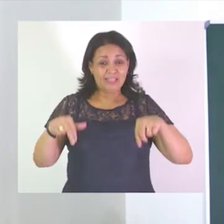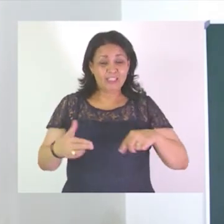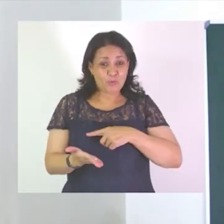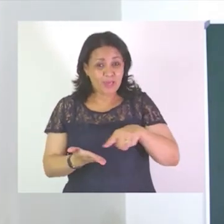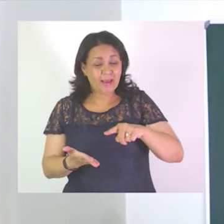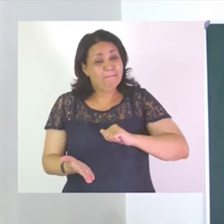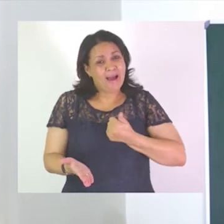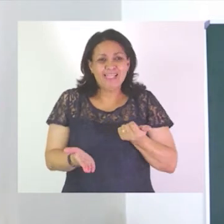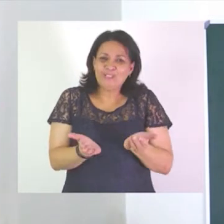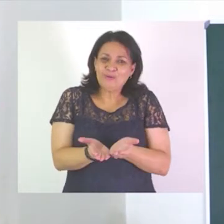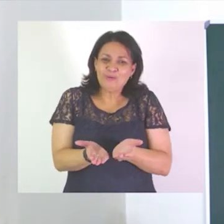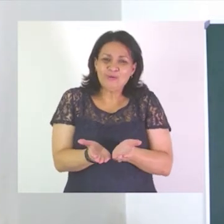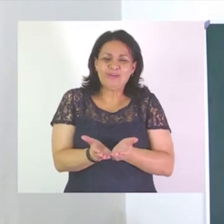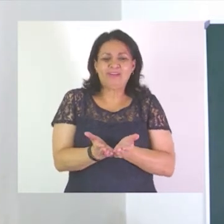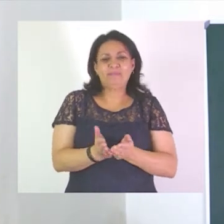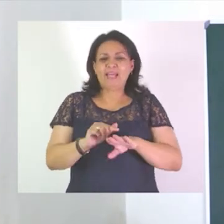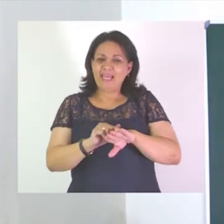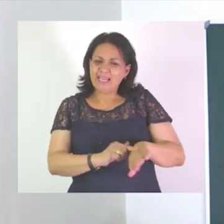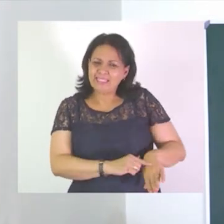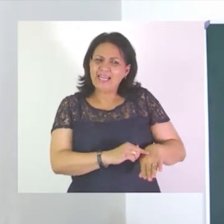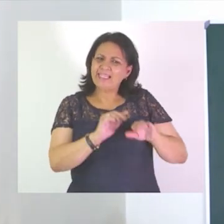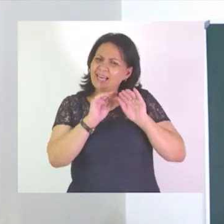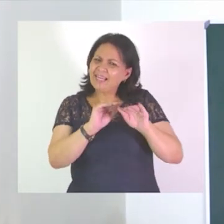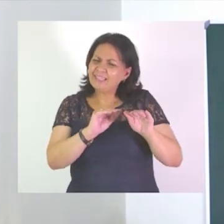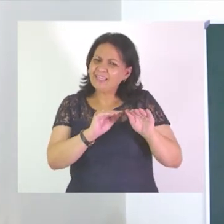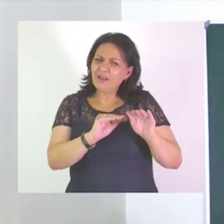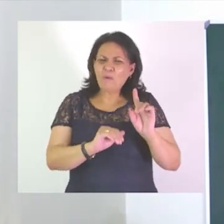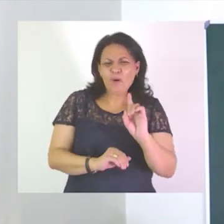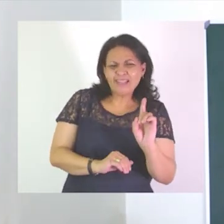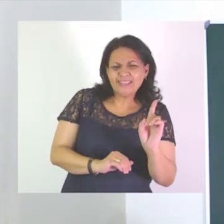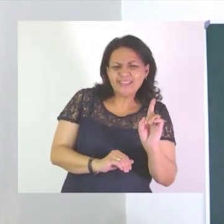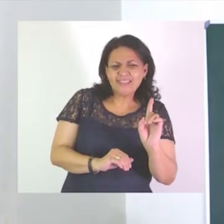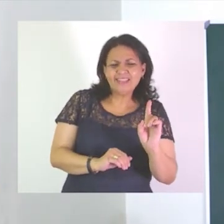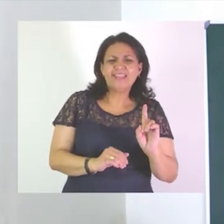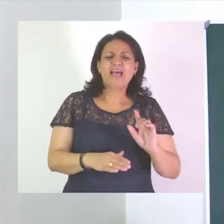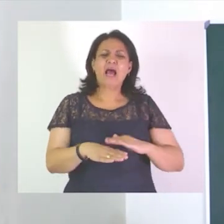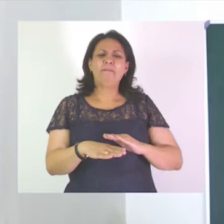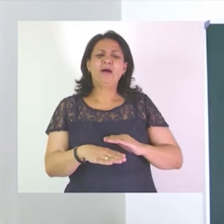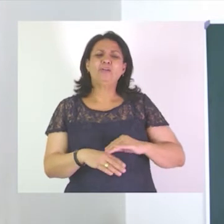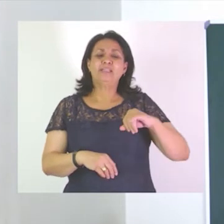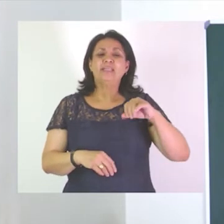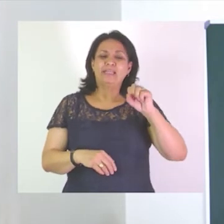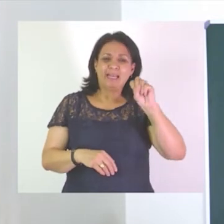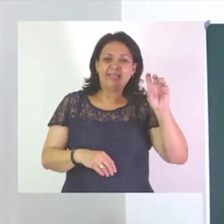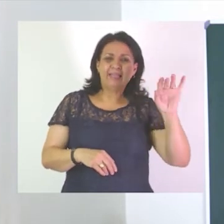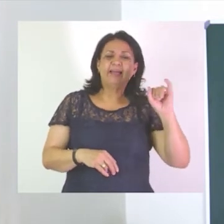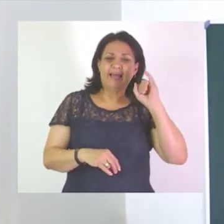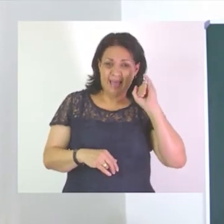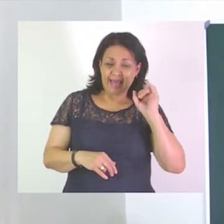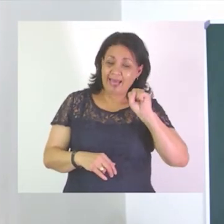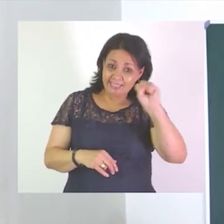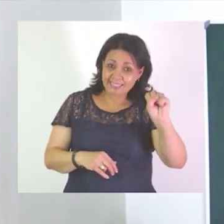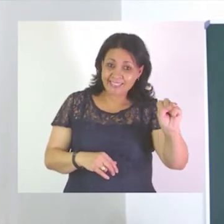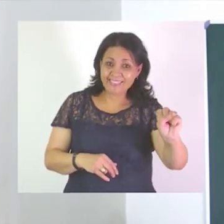My School. Yesterday's lesson, we learned about the letter S. And